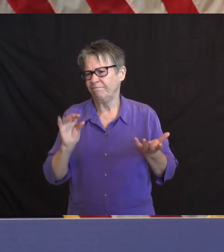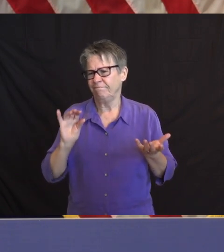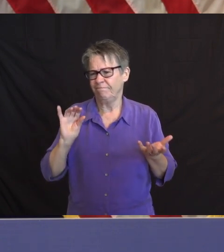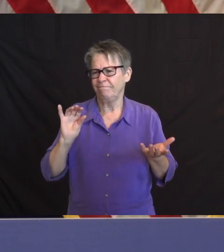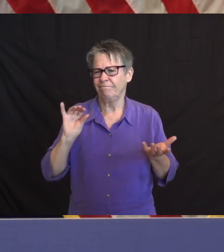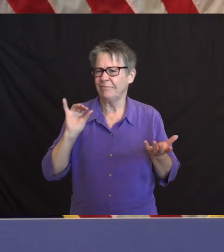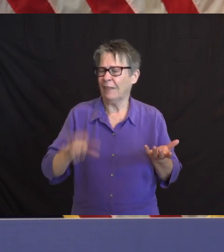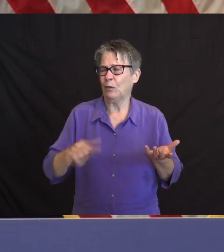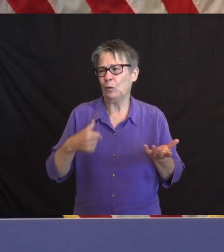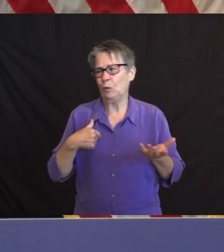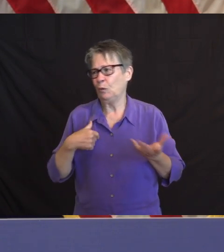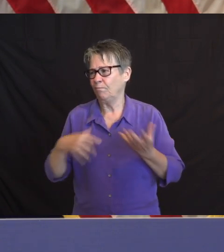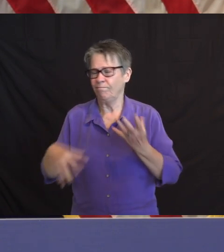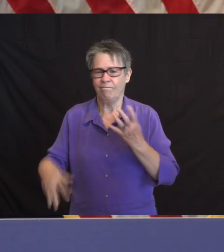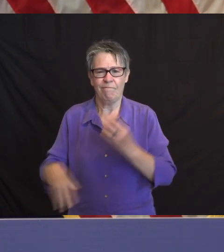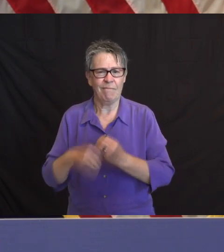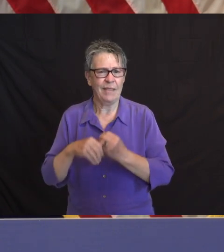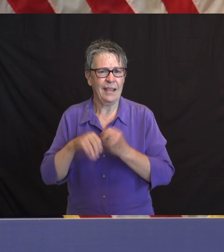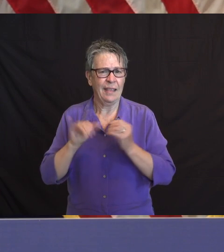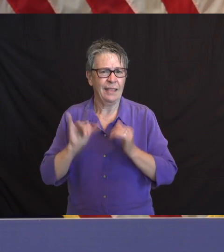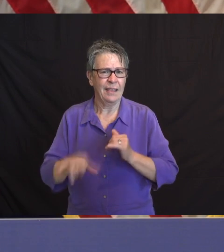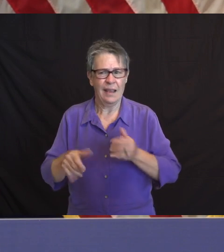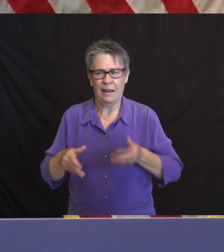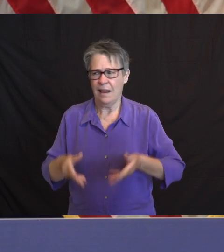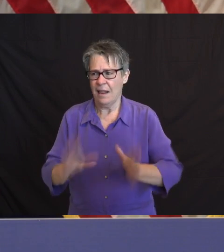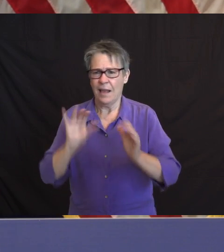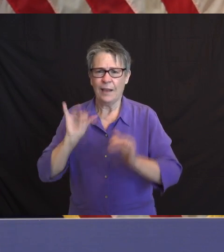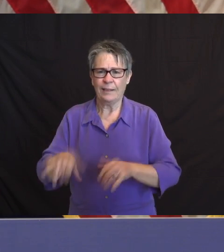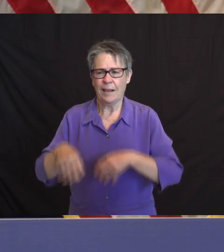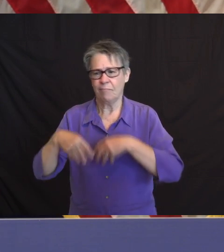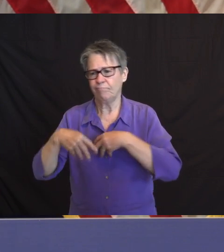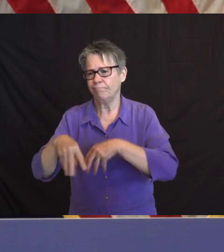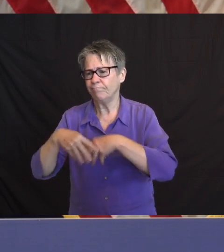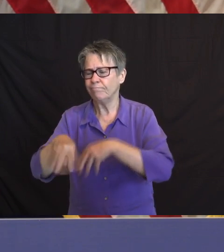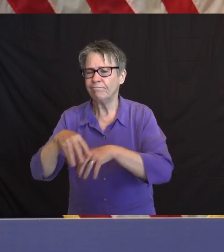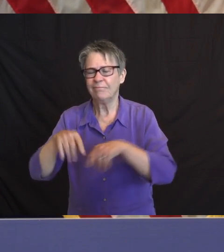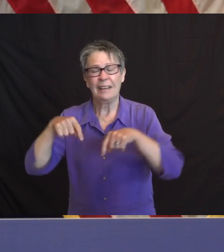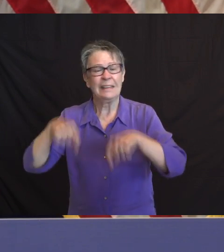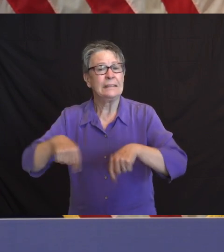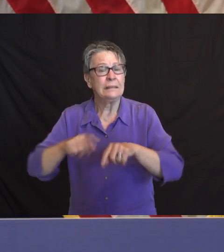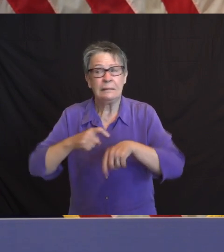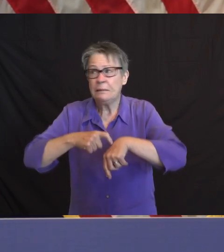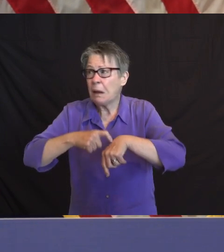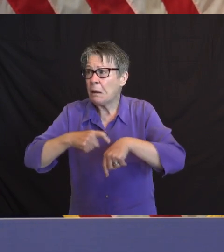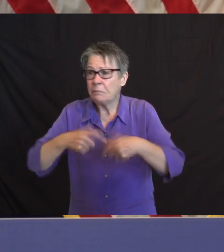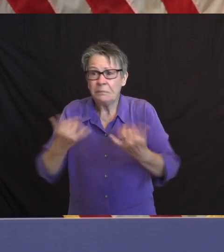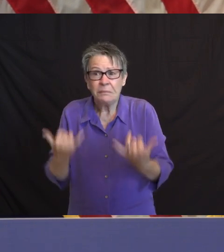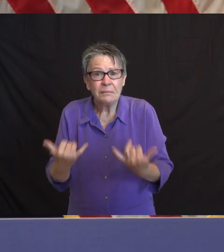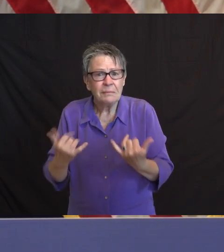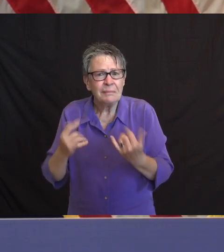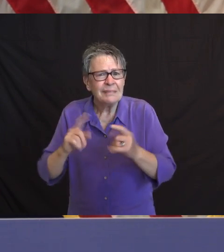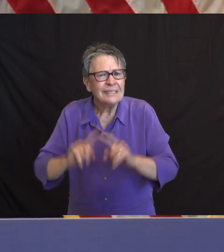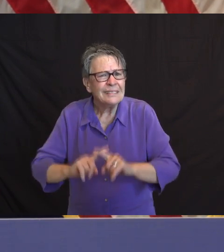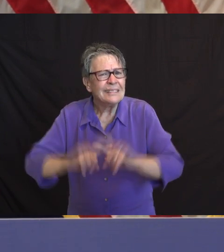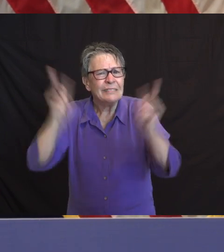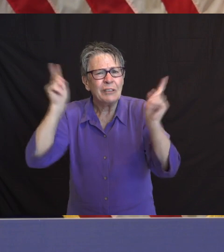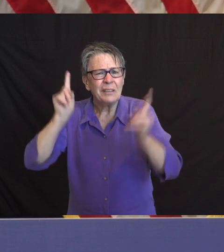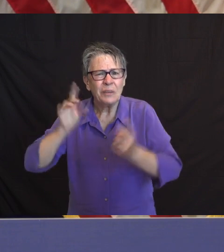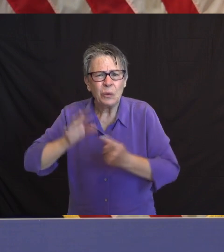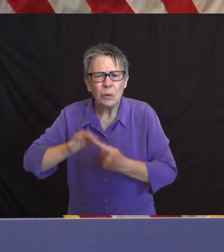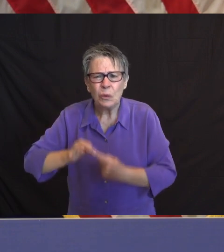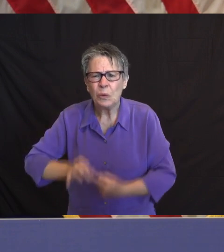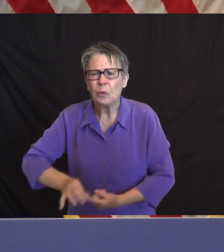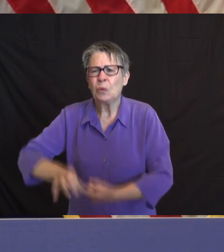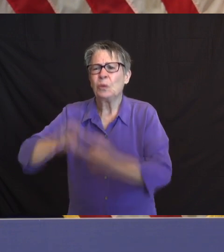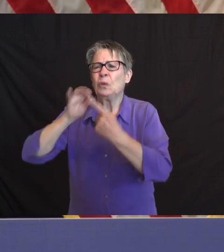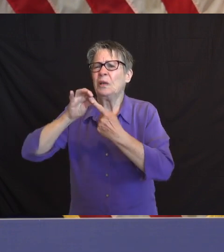this is literally unique in our nation's history. I do think this is an inflection point. I do believe this does feel differently this